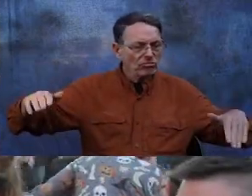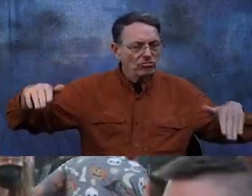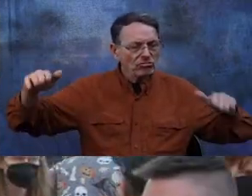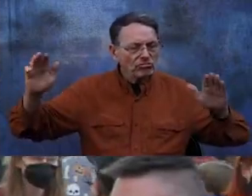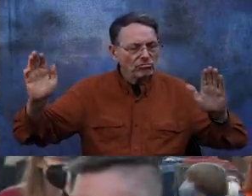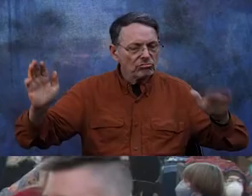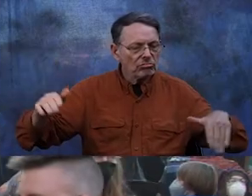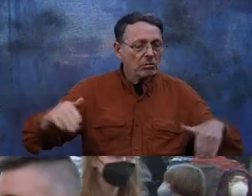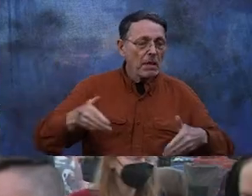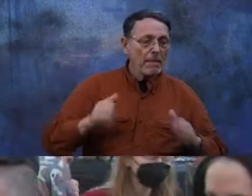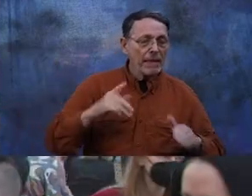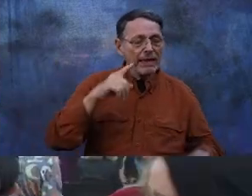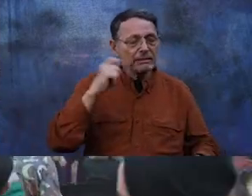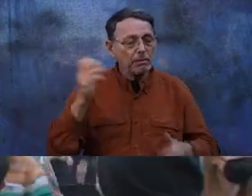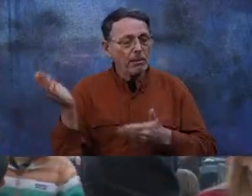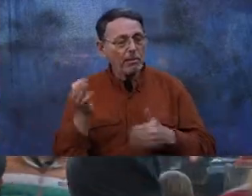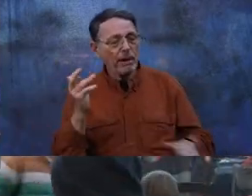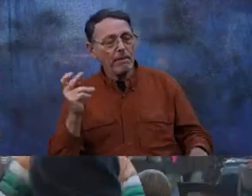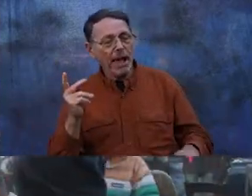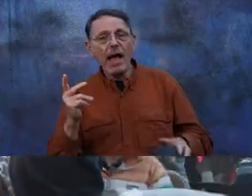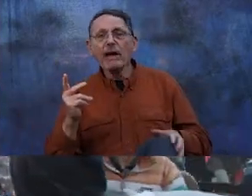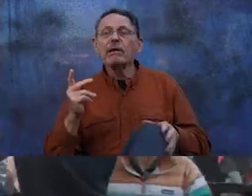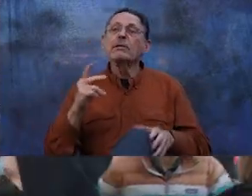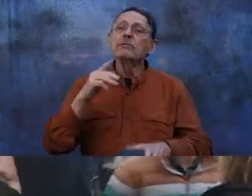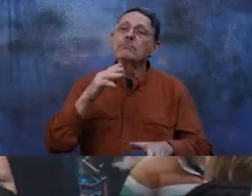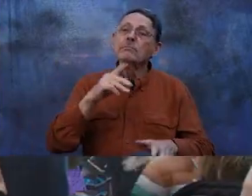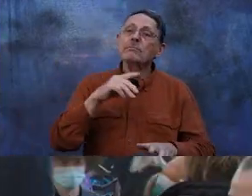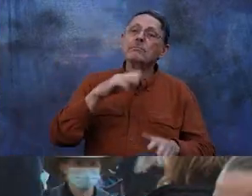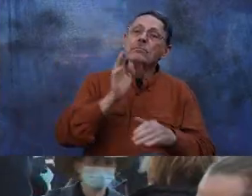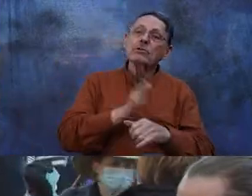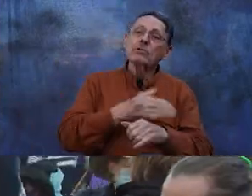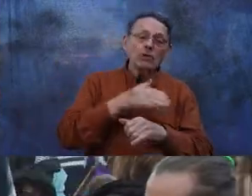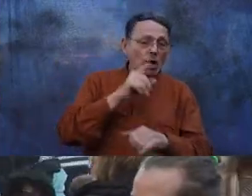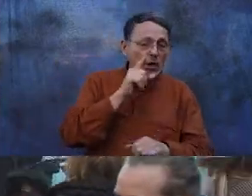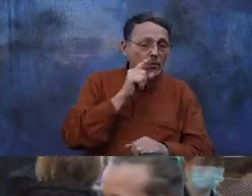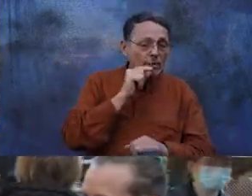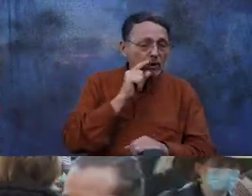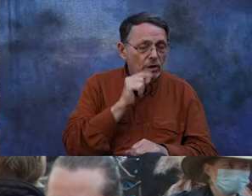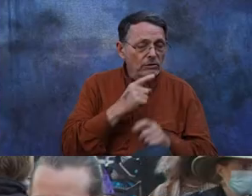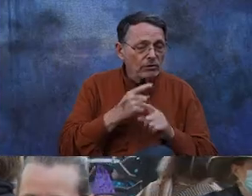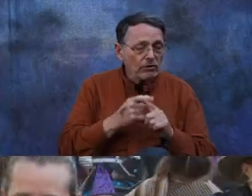fly. May summer bring back songbirds from the